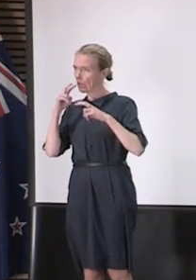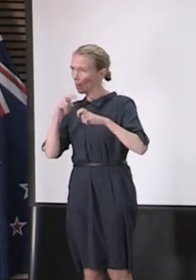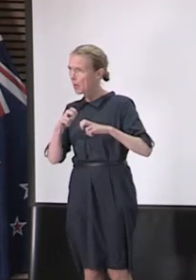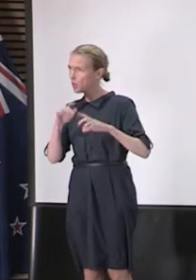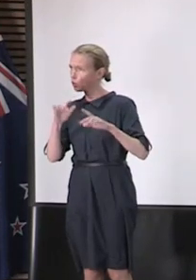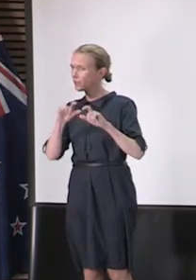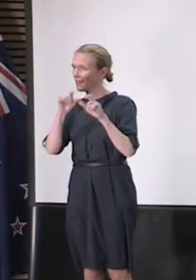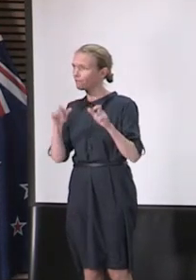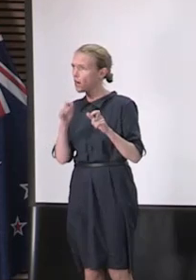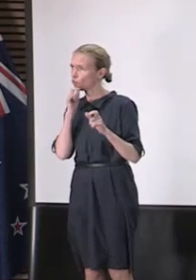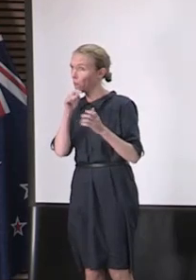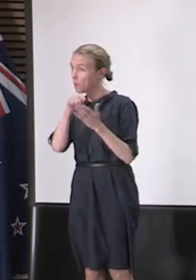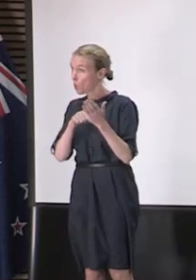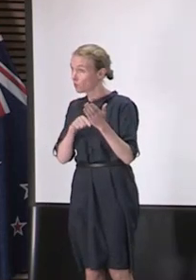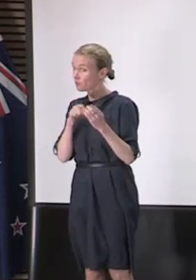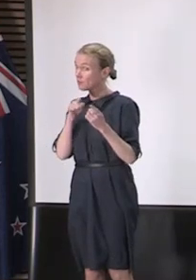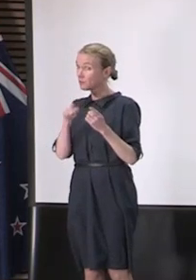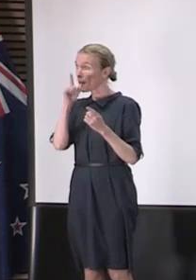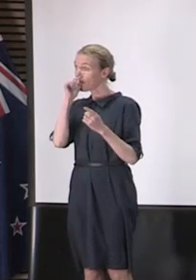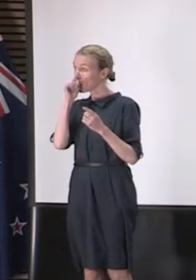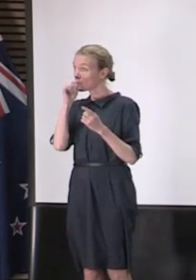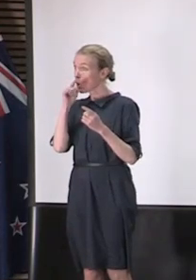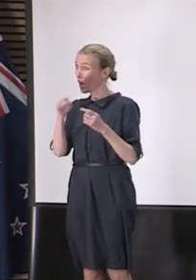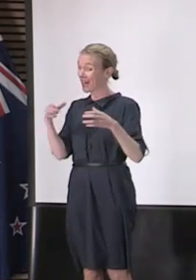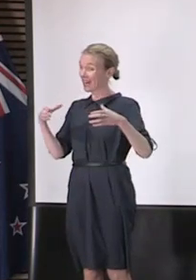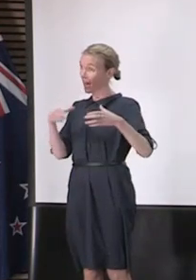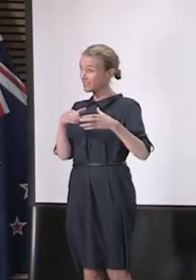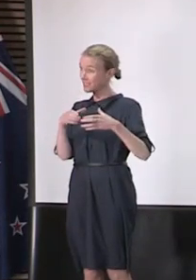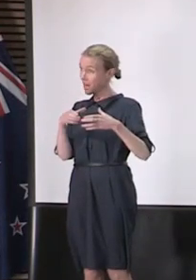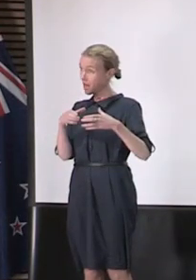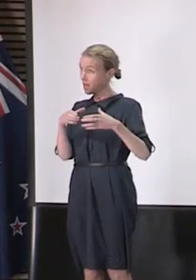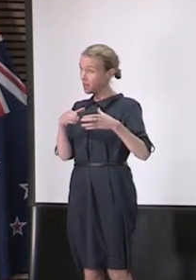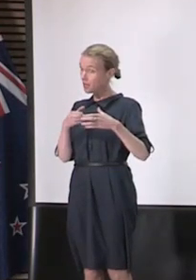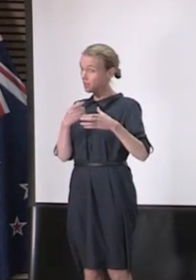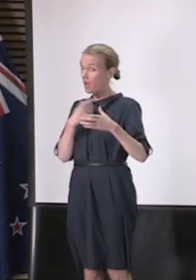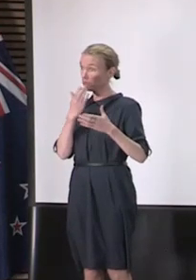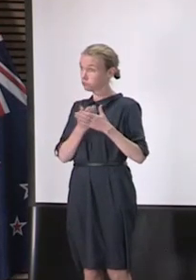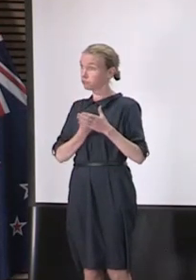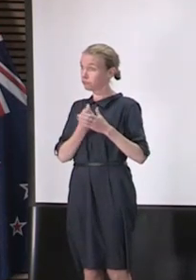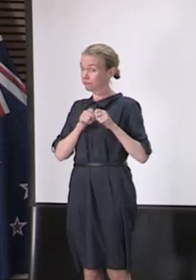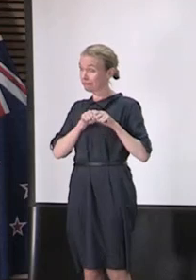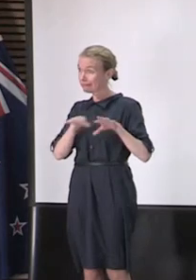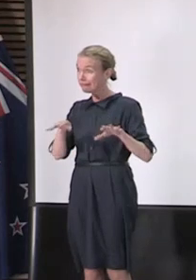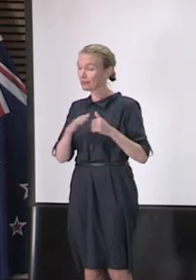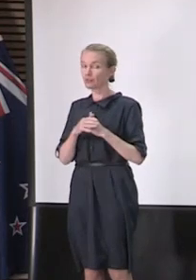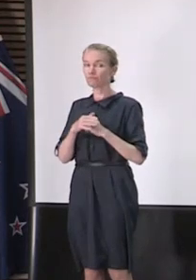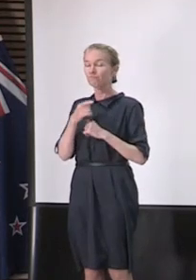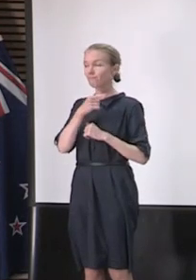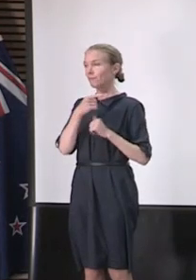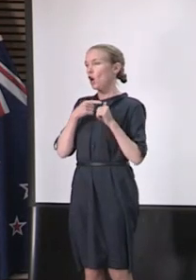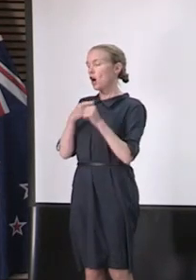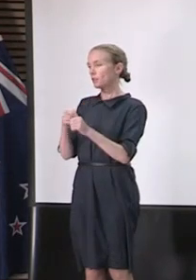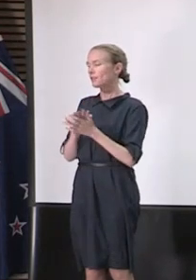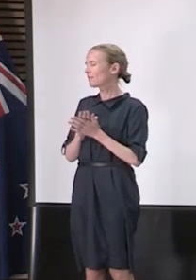think they're separate. I would comment on the latter. I don't think it was a cluster waiting to happen. The cluster happened around the aged residential care facility.